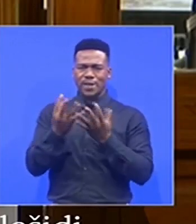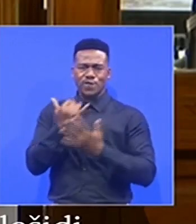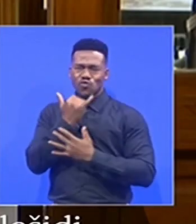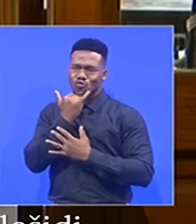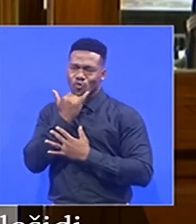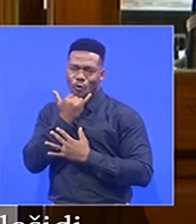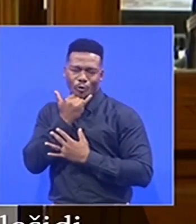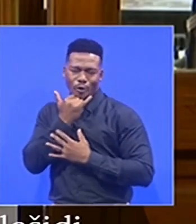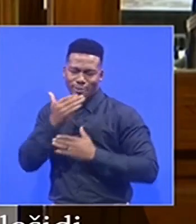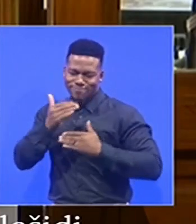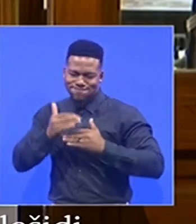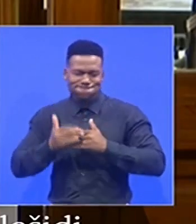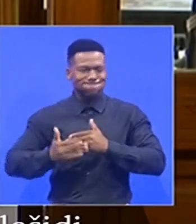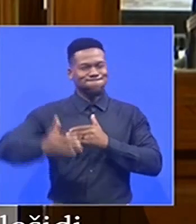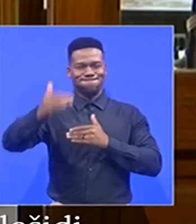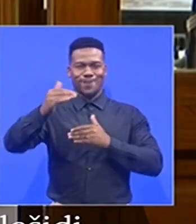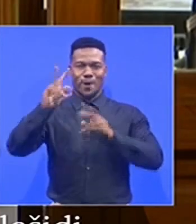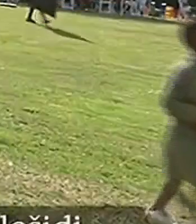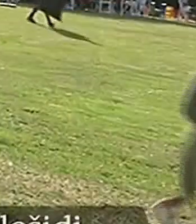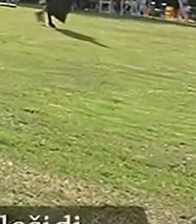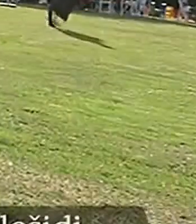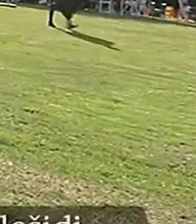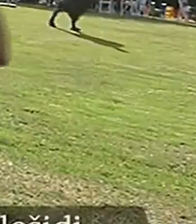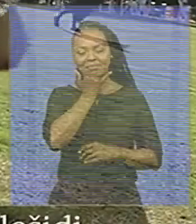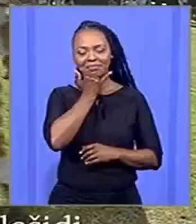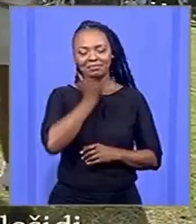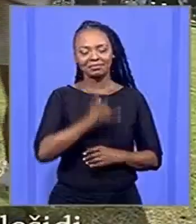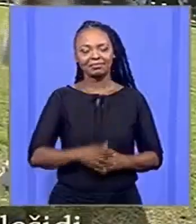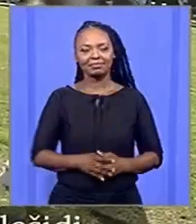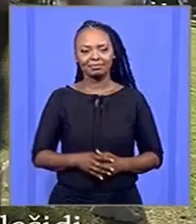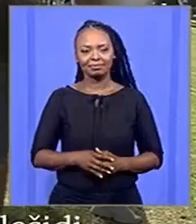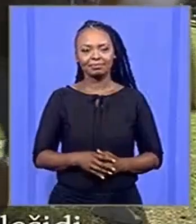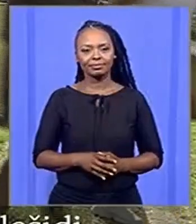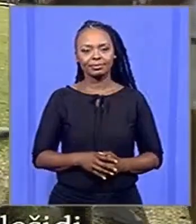joy, peace and happiness.